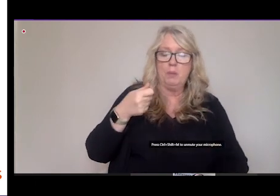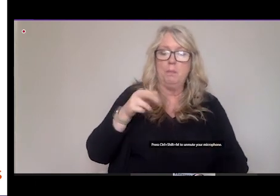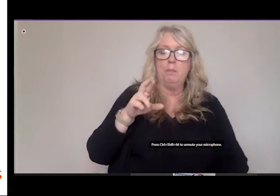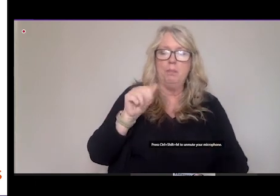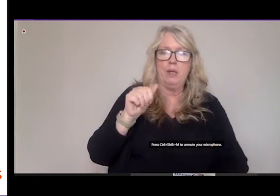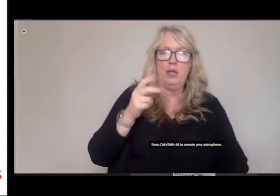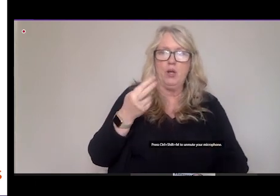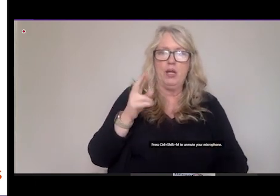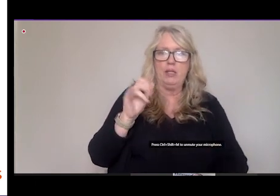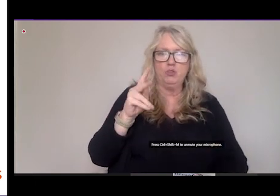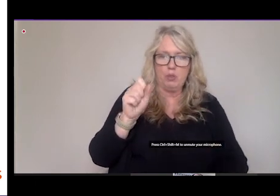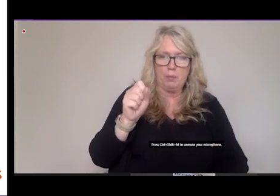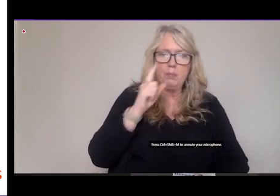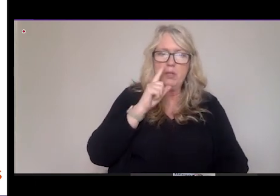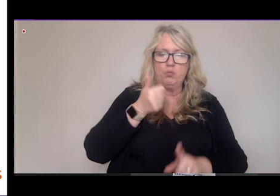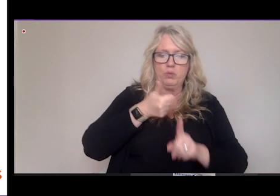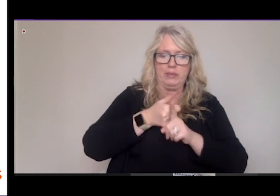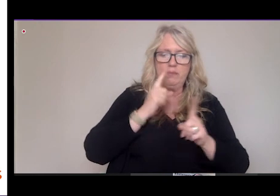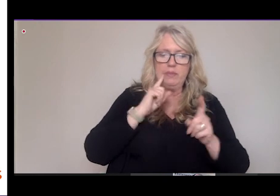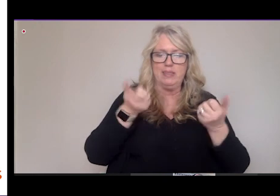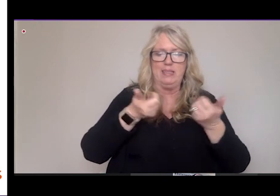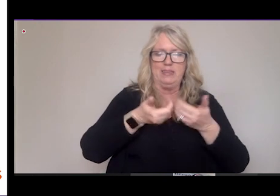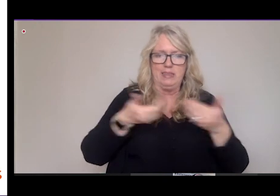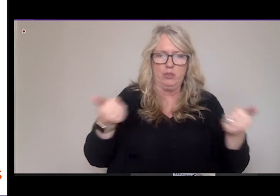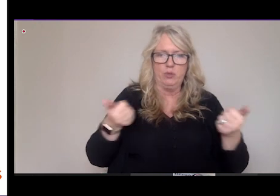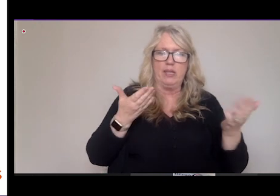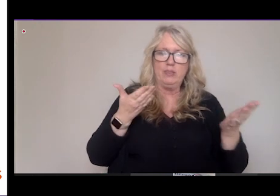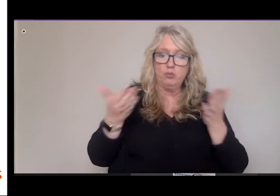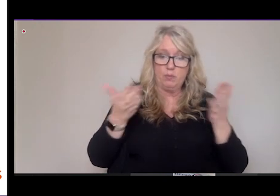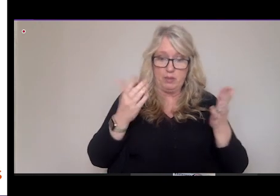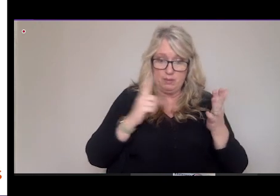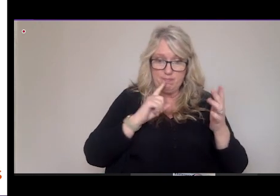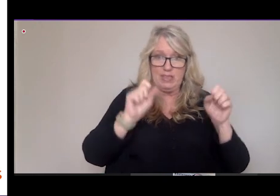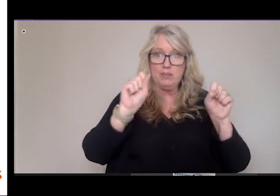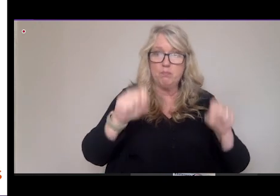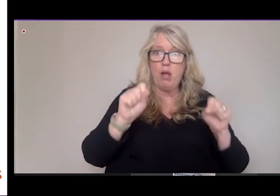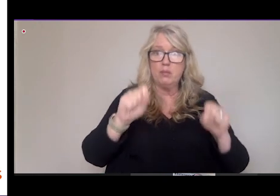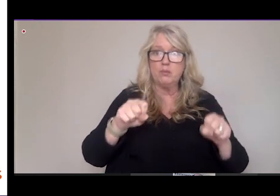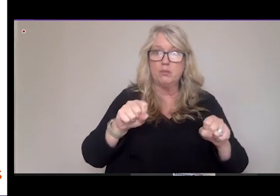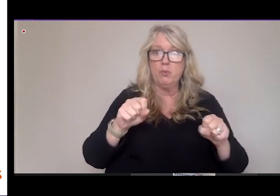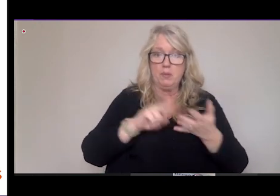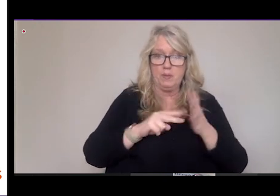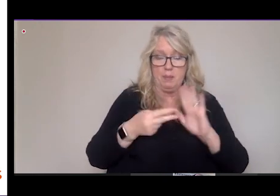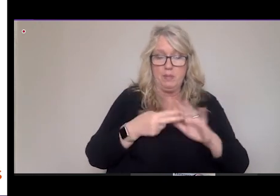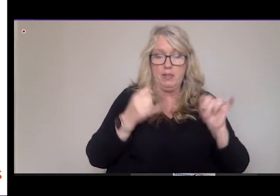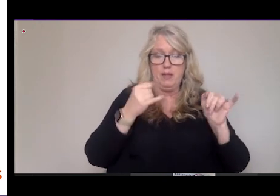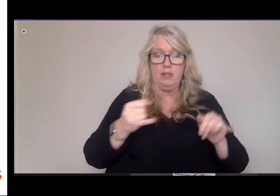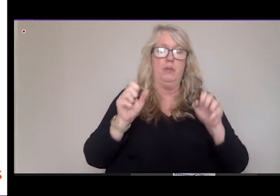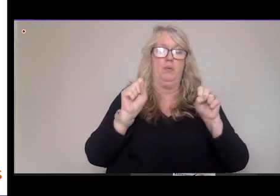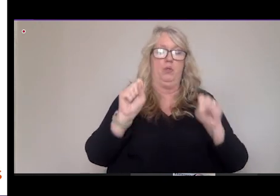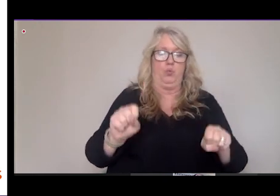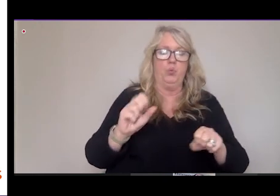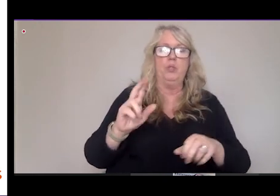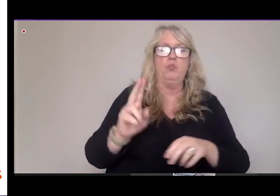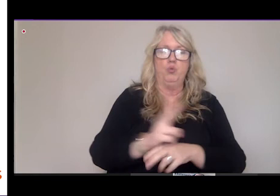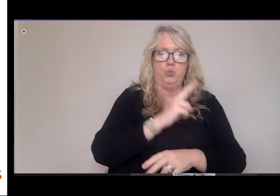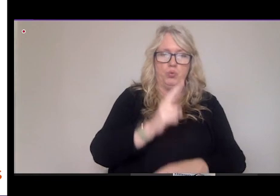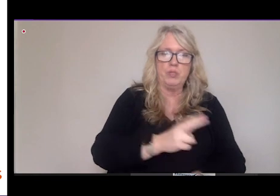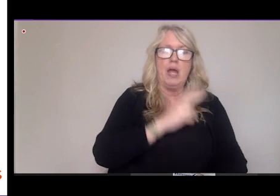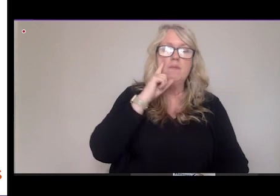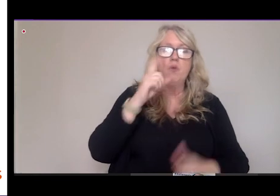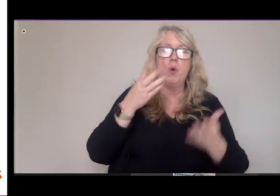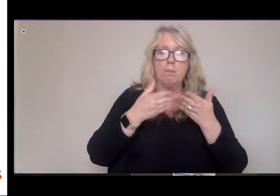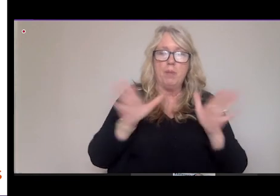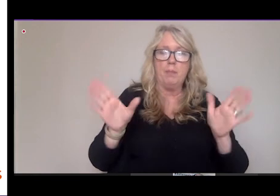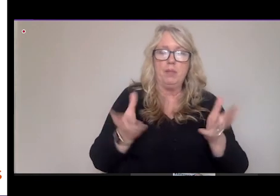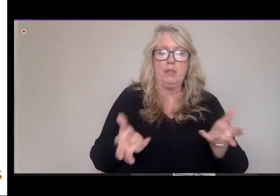but paratransit is essentially a segregated service. And is it possible that individuals could use a